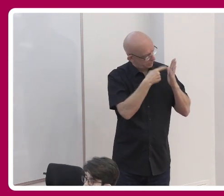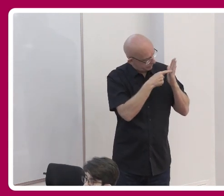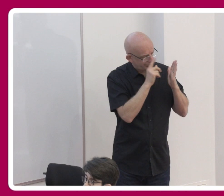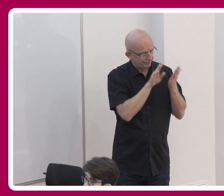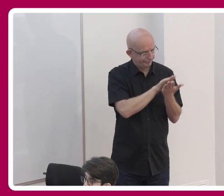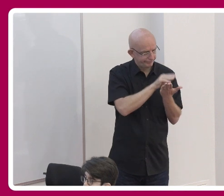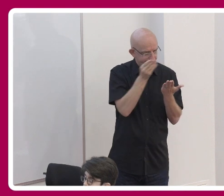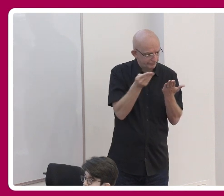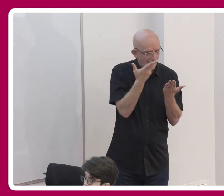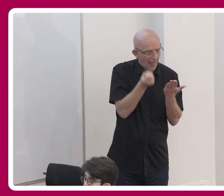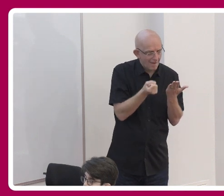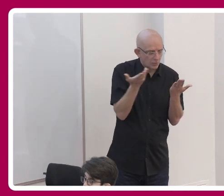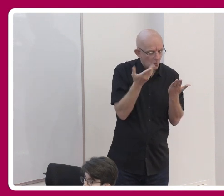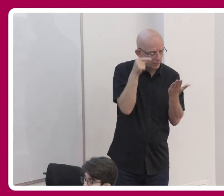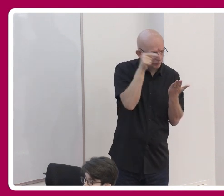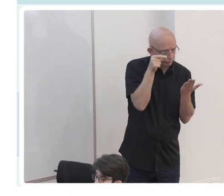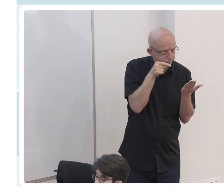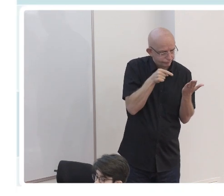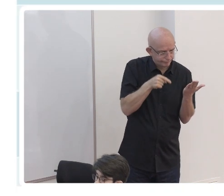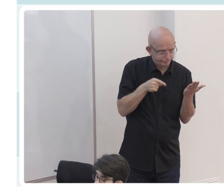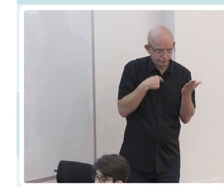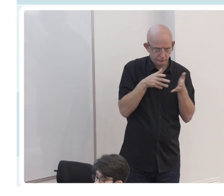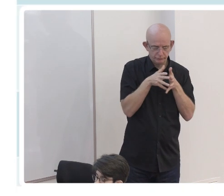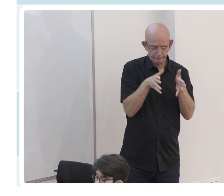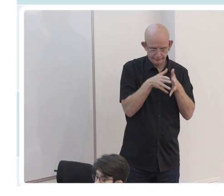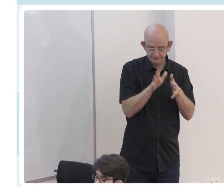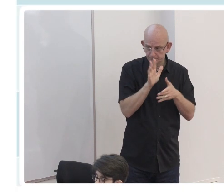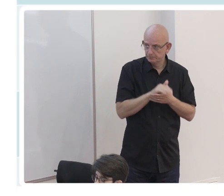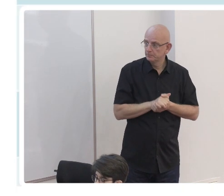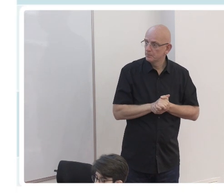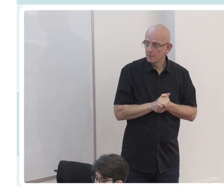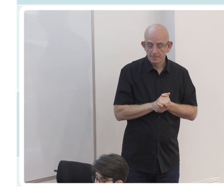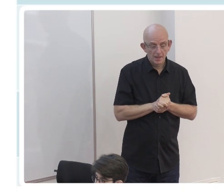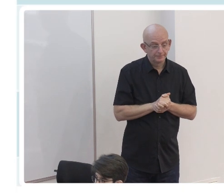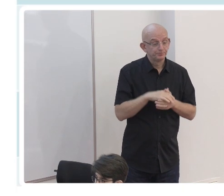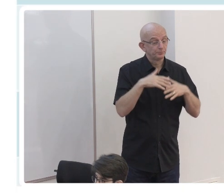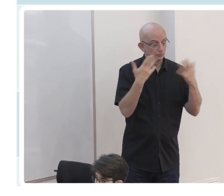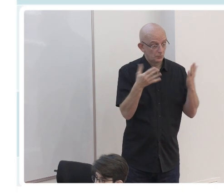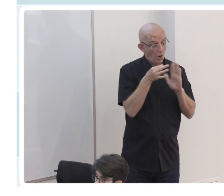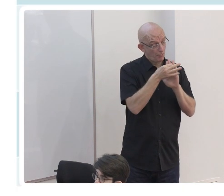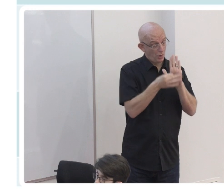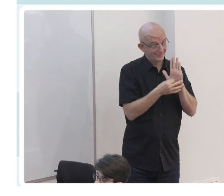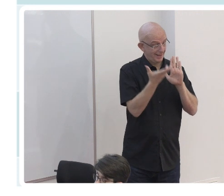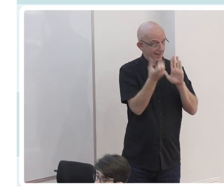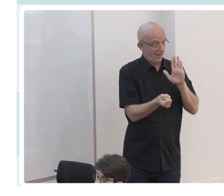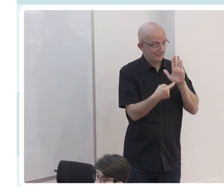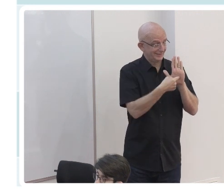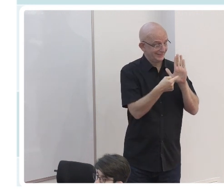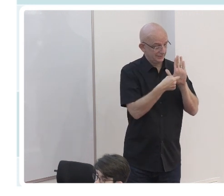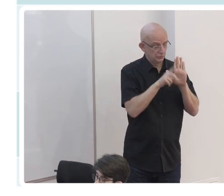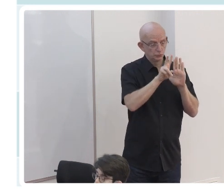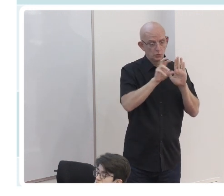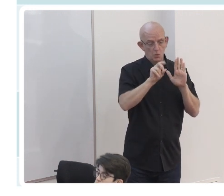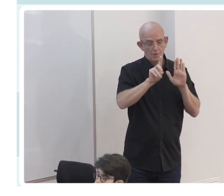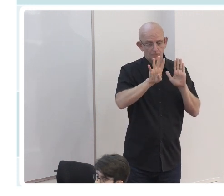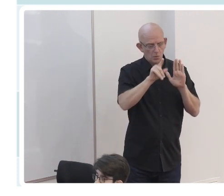A policy from 2014 titled Indonesia Free from Pasung. Pasung is the name for